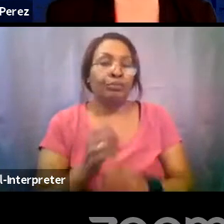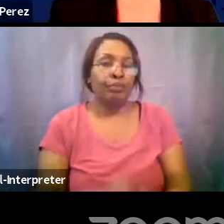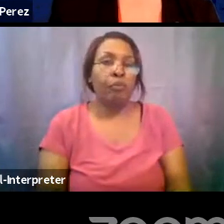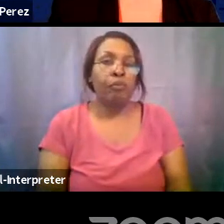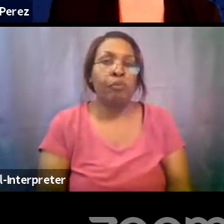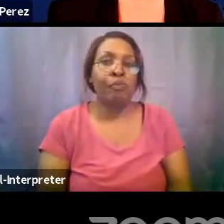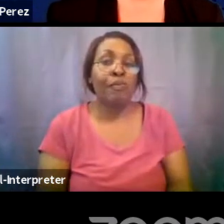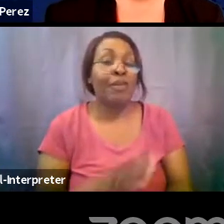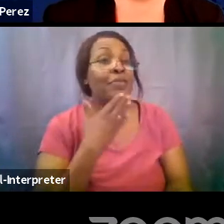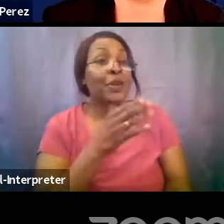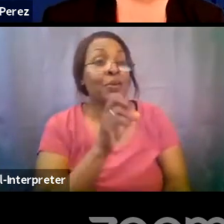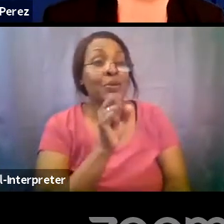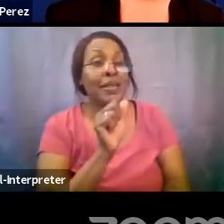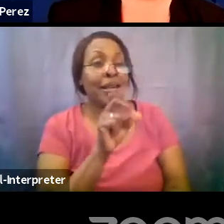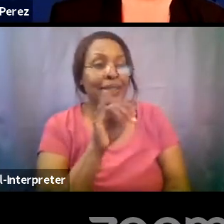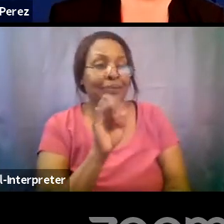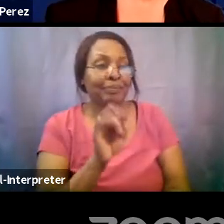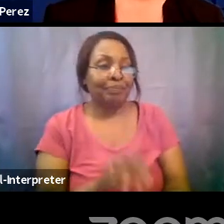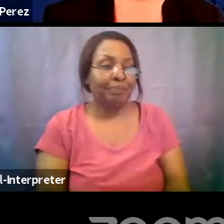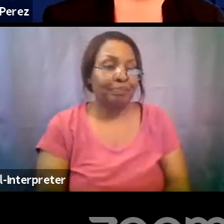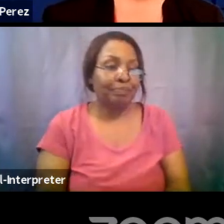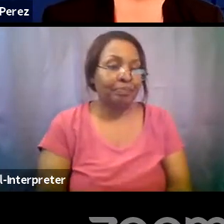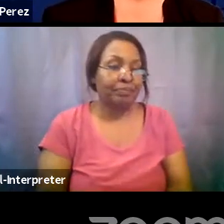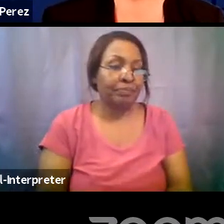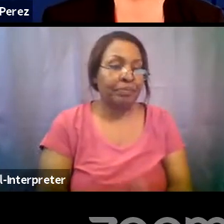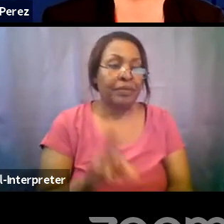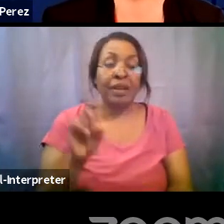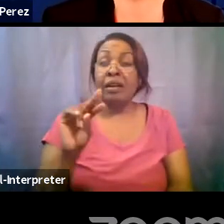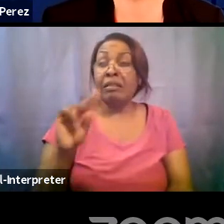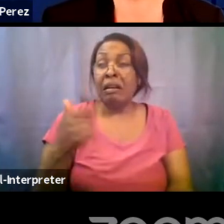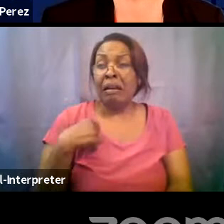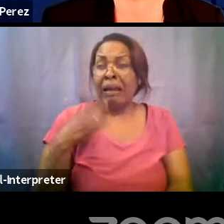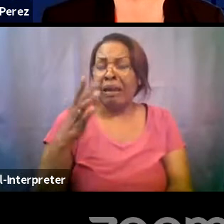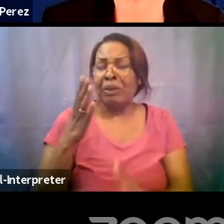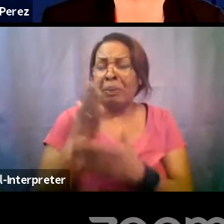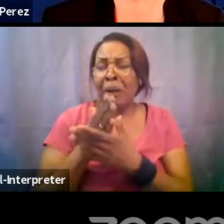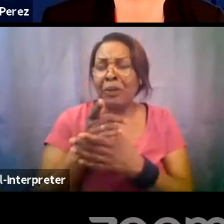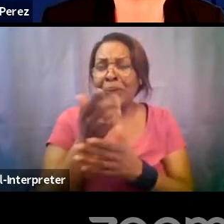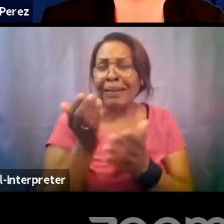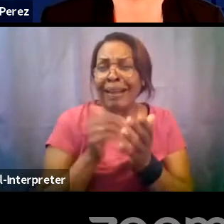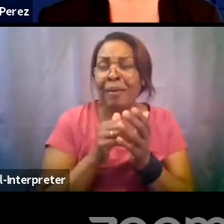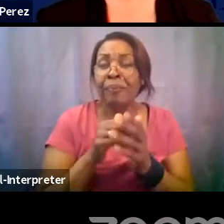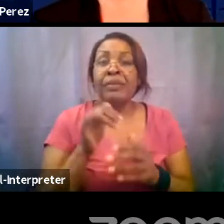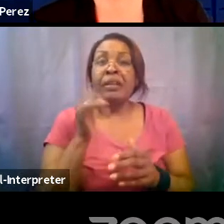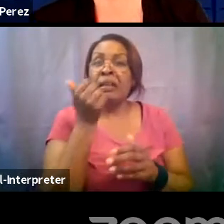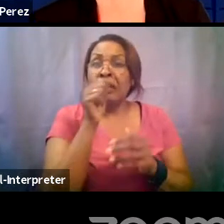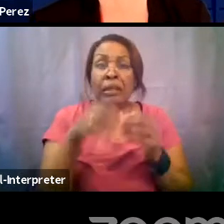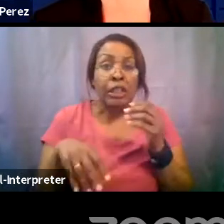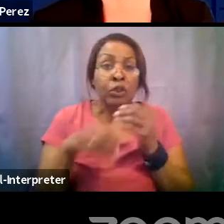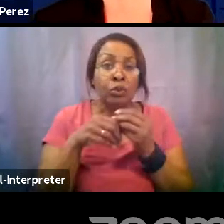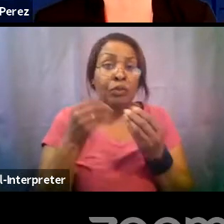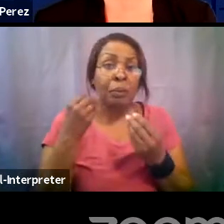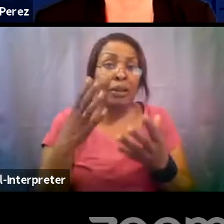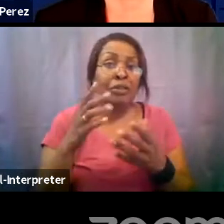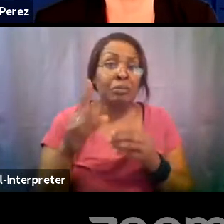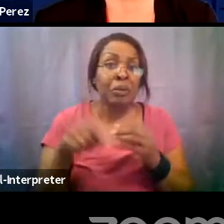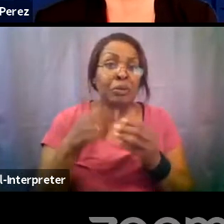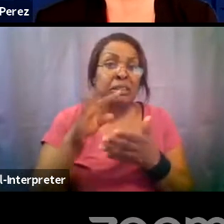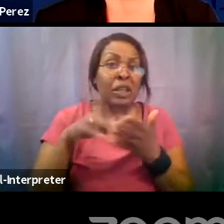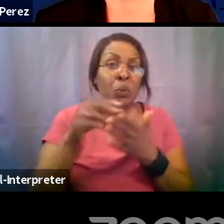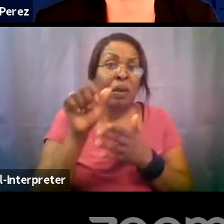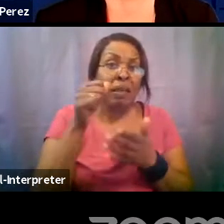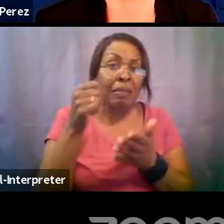Thank you, Sadie. You bet. Doug, I hate to bother you again. Any additional information on Schedule A